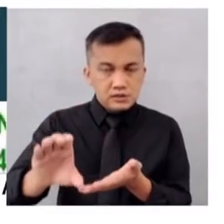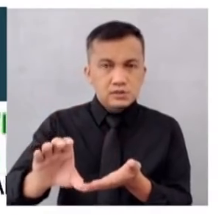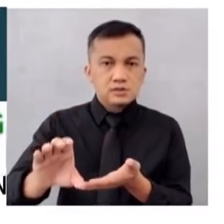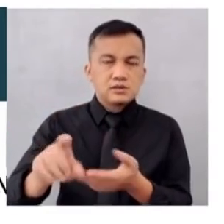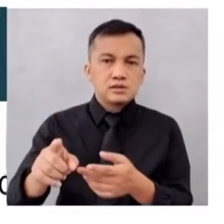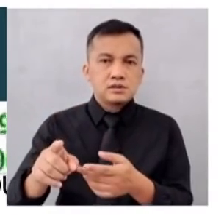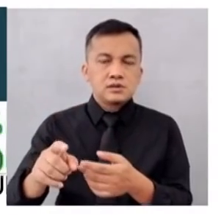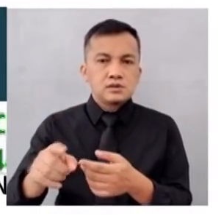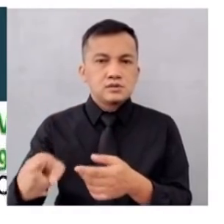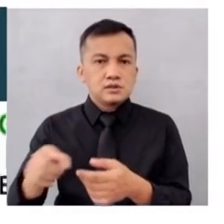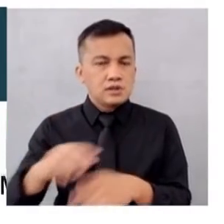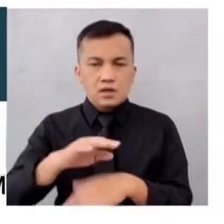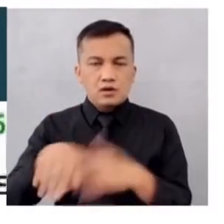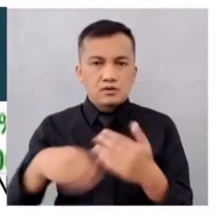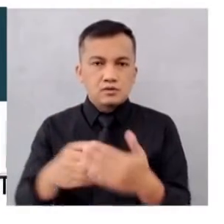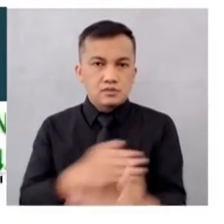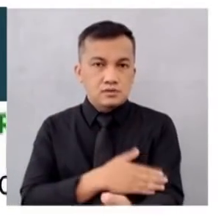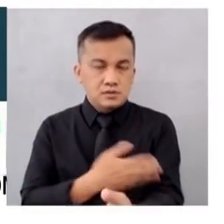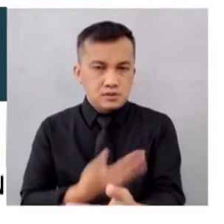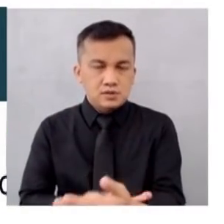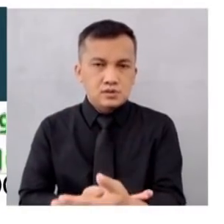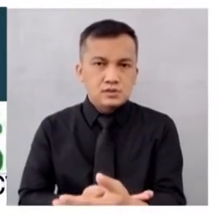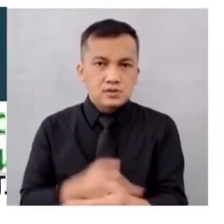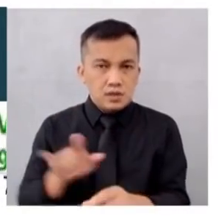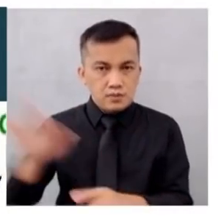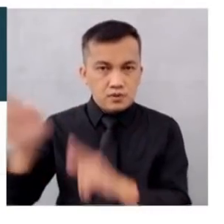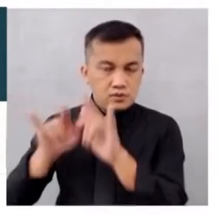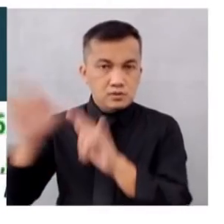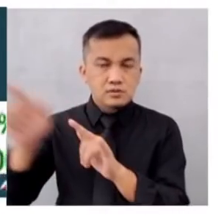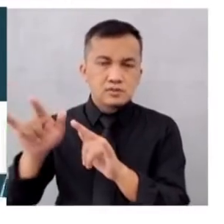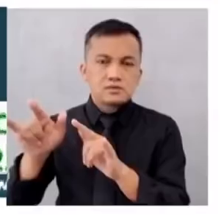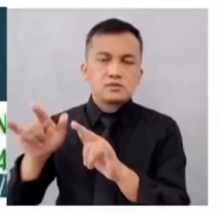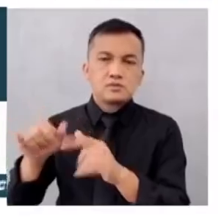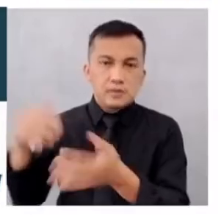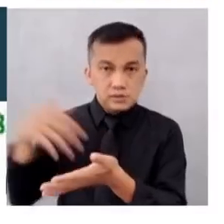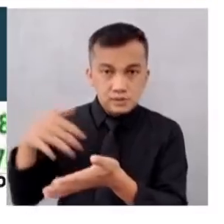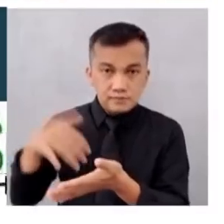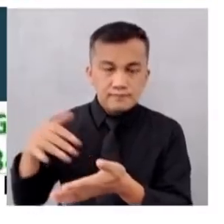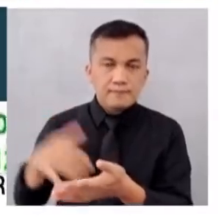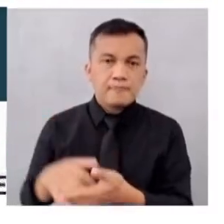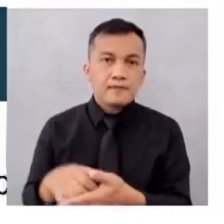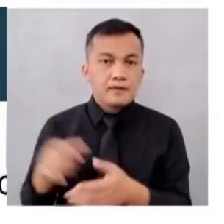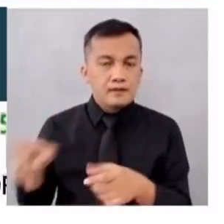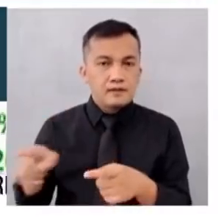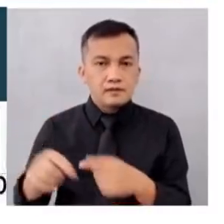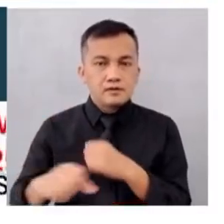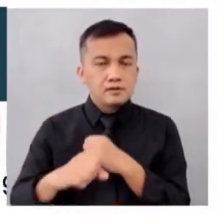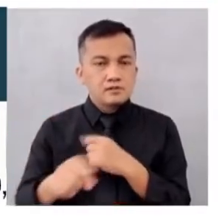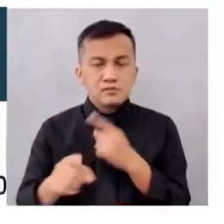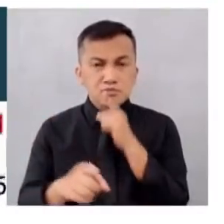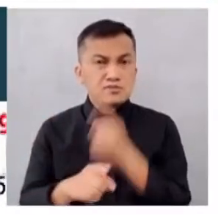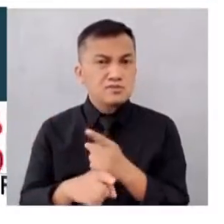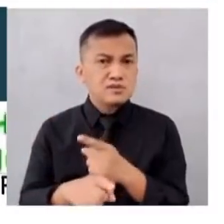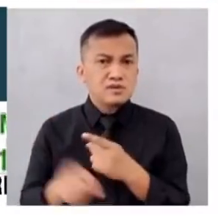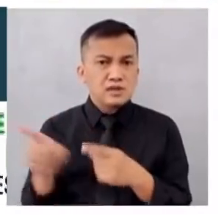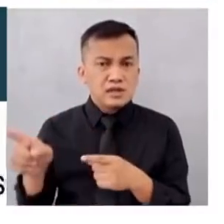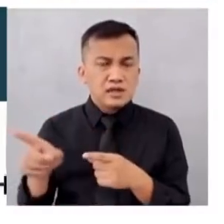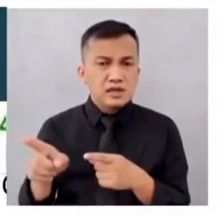children abroad, to educate them abroad, to fund his campaign, for example, that's ill-gotten.